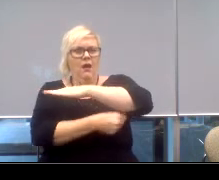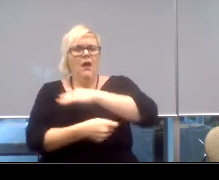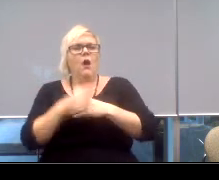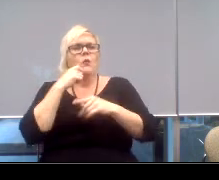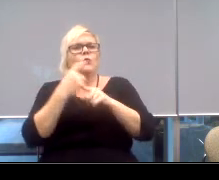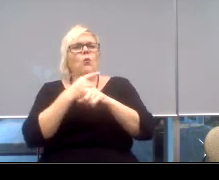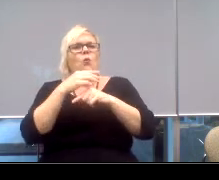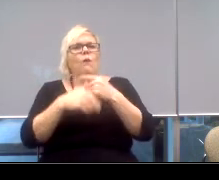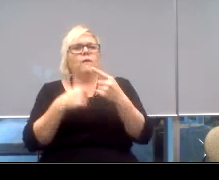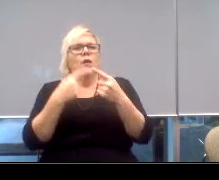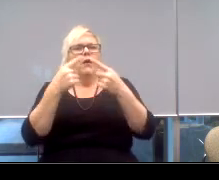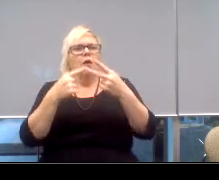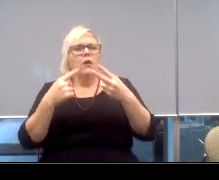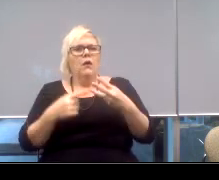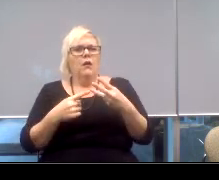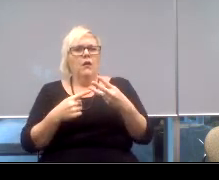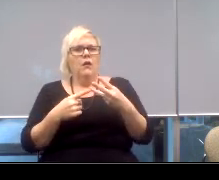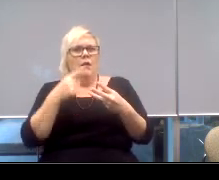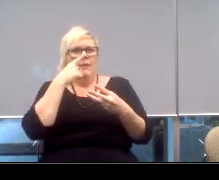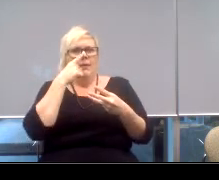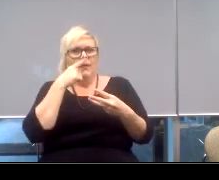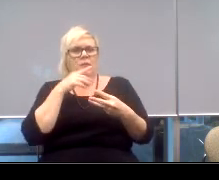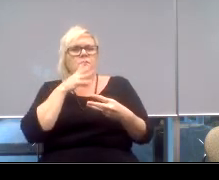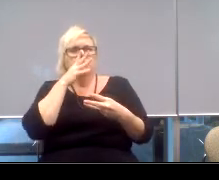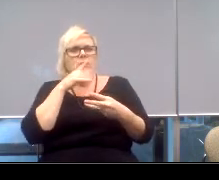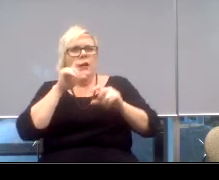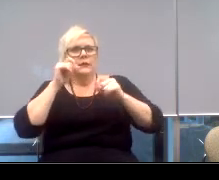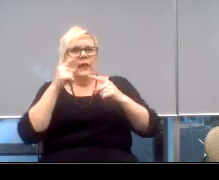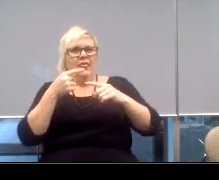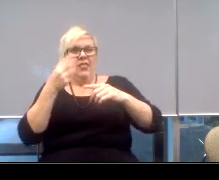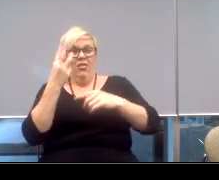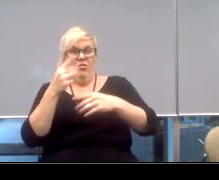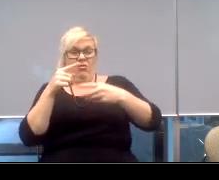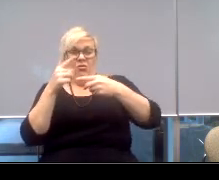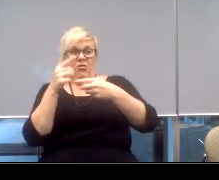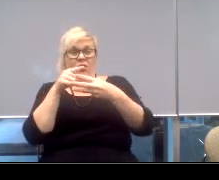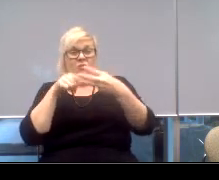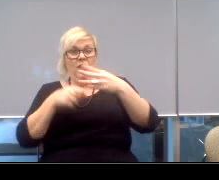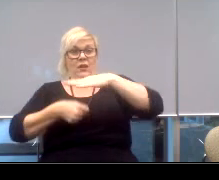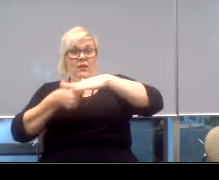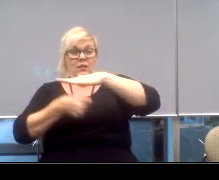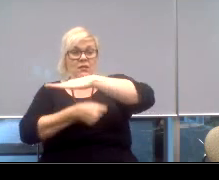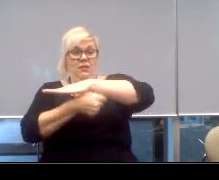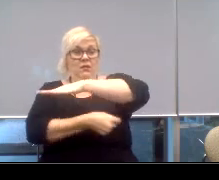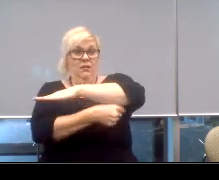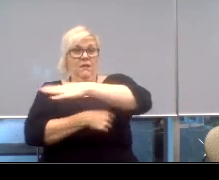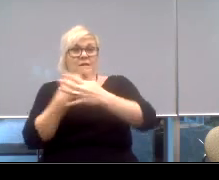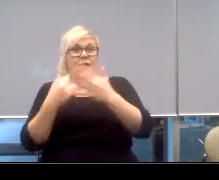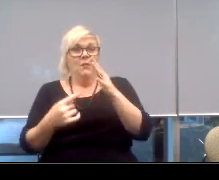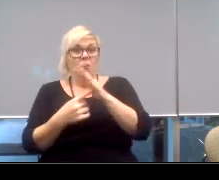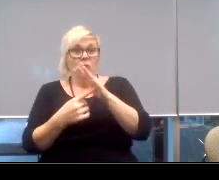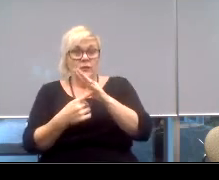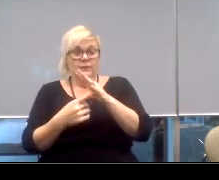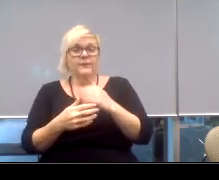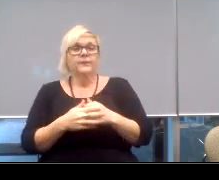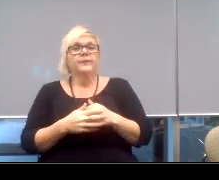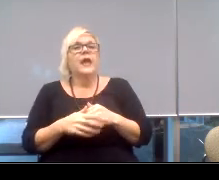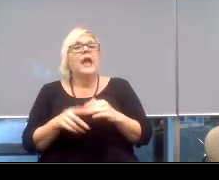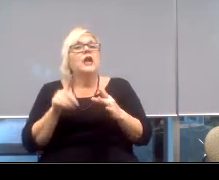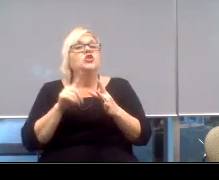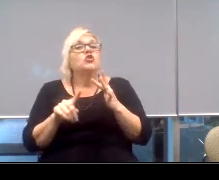because often people don't understand how essential they are to the scheme. The insurance principles is a key one,